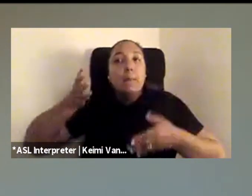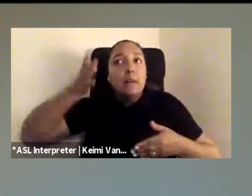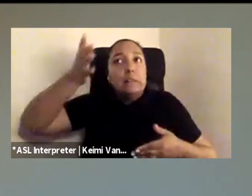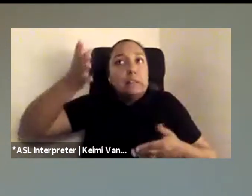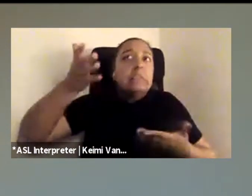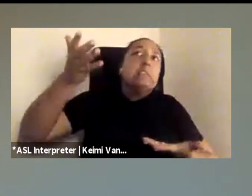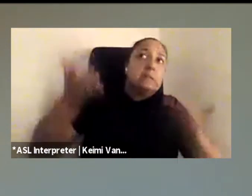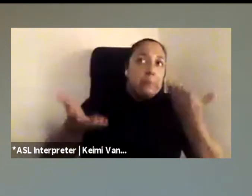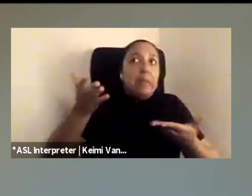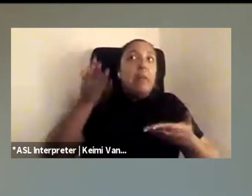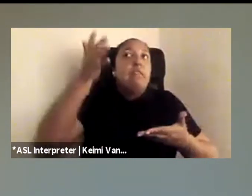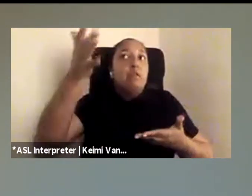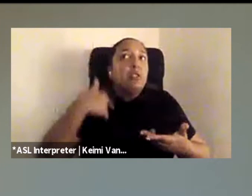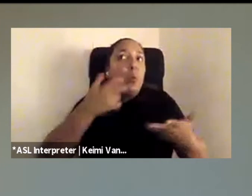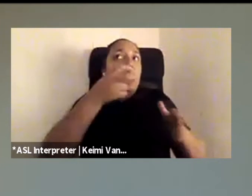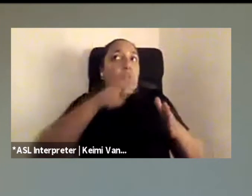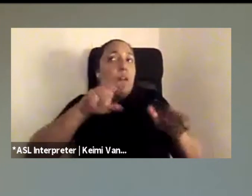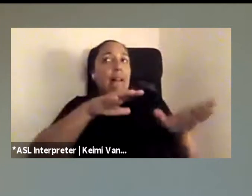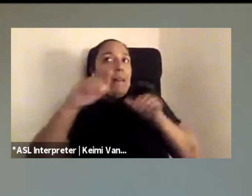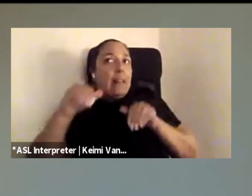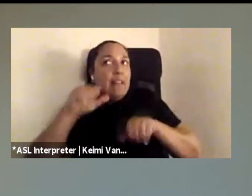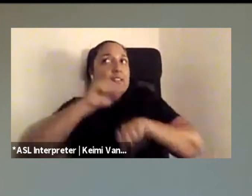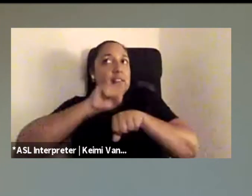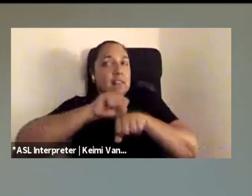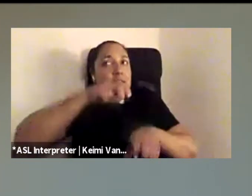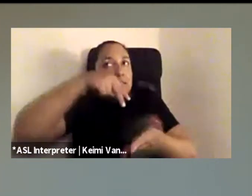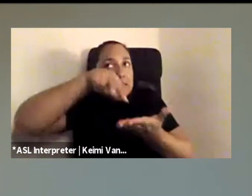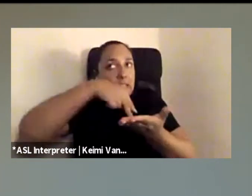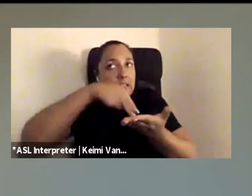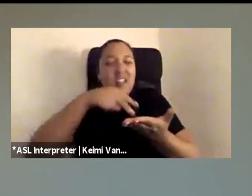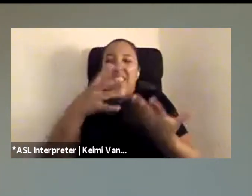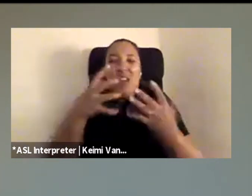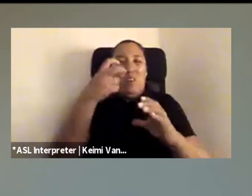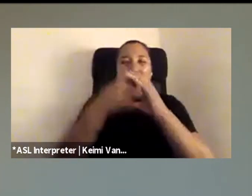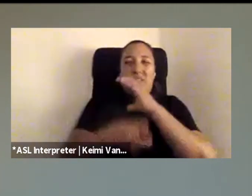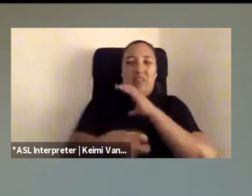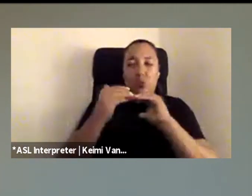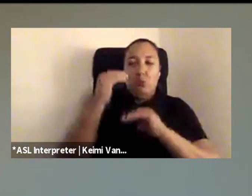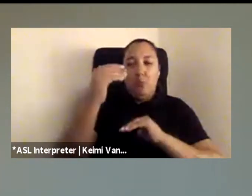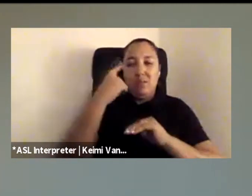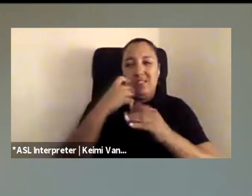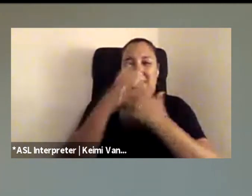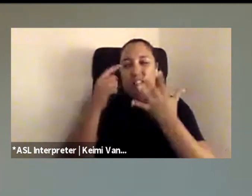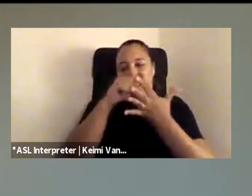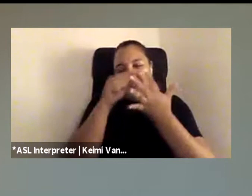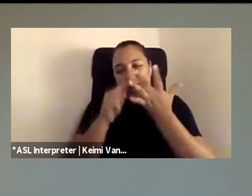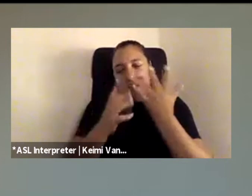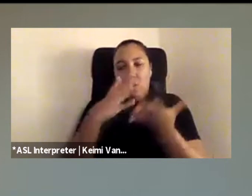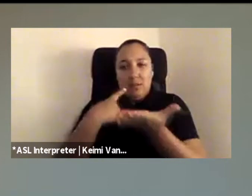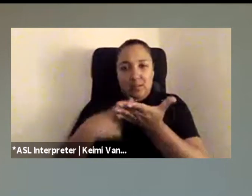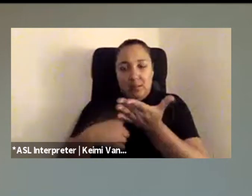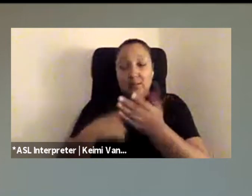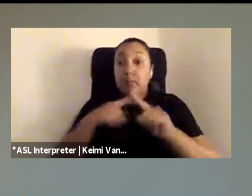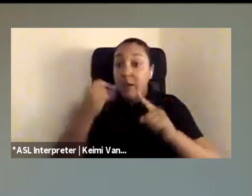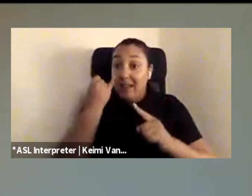dance. I'm not going to go too deep into it because there's a lot of stuff that I want to cover. So if anybody has questions at the end, we can